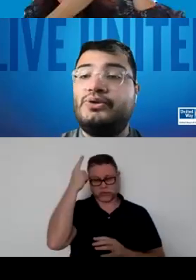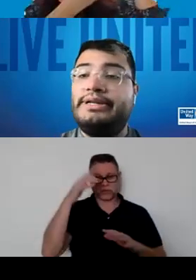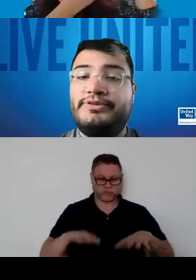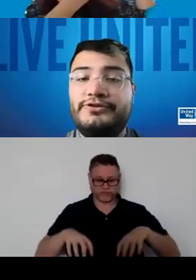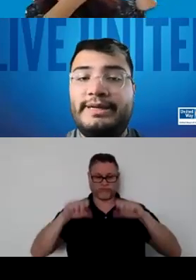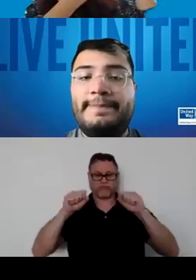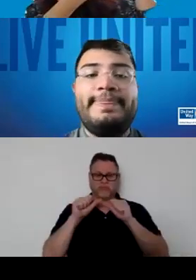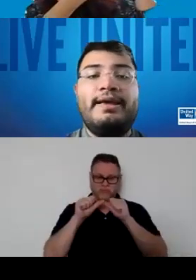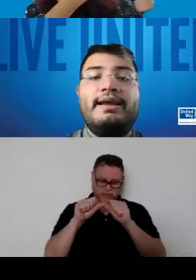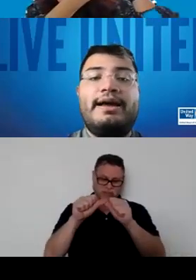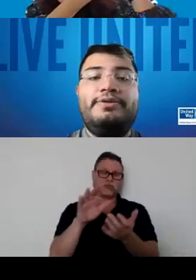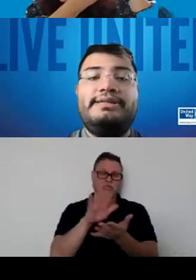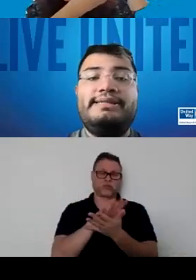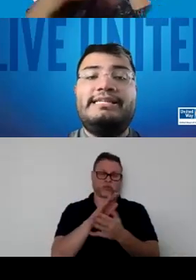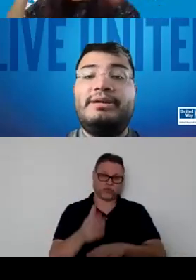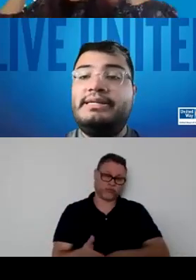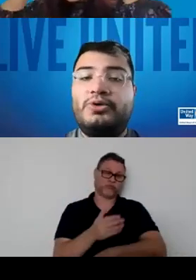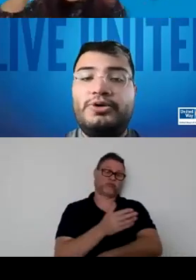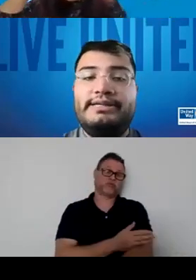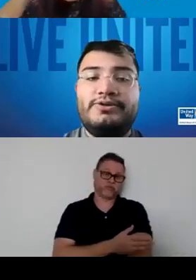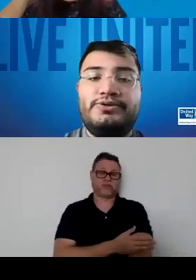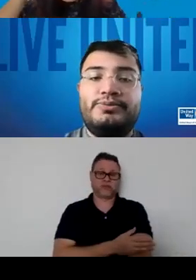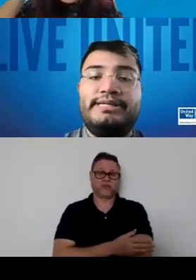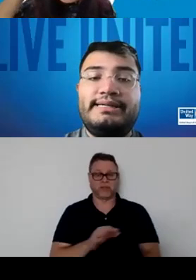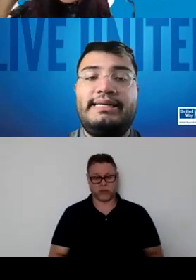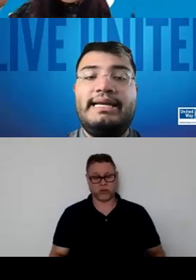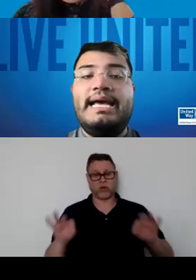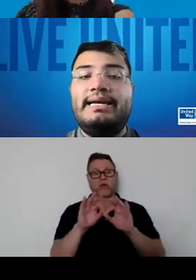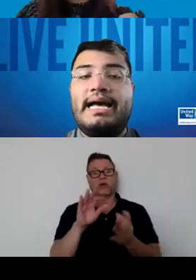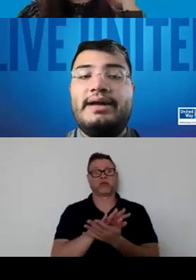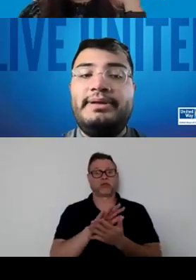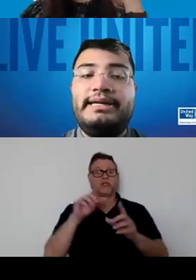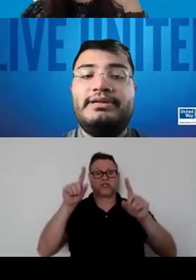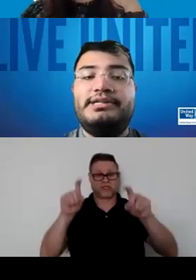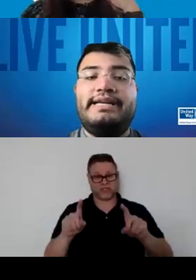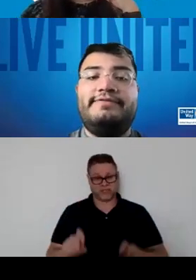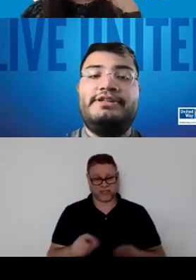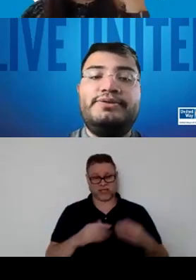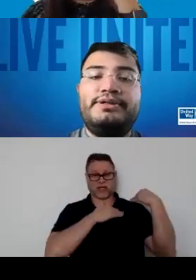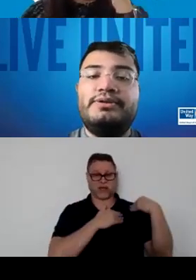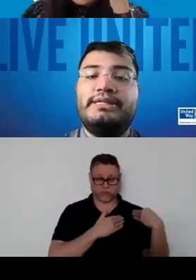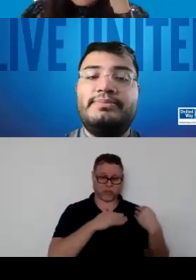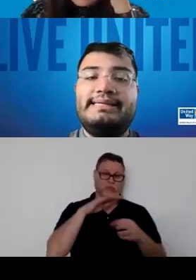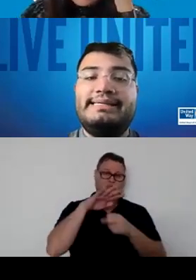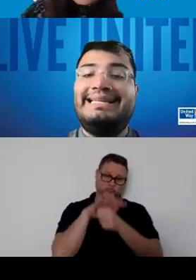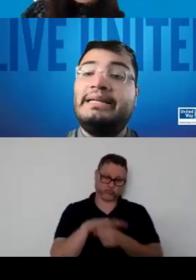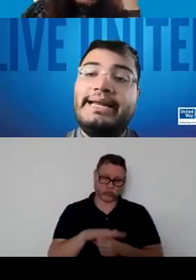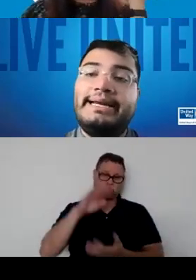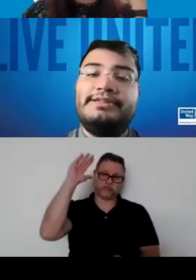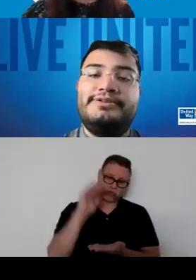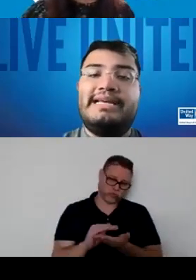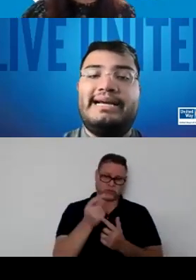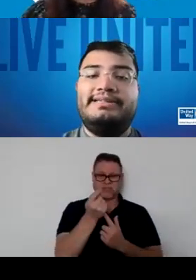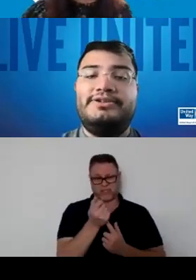sustained school improvement. Now, this is especially important in schools where testing and accountability pressures have reduced or in some cases